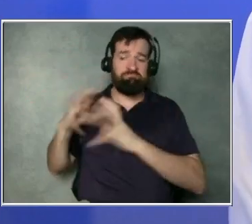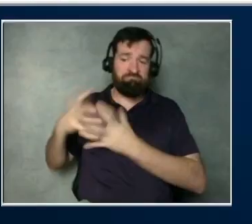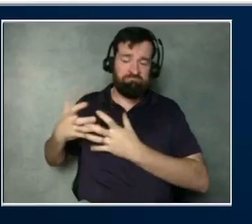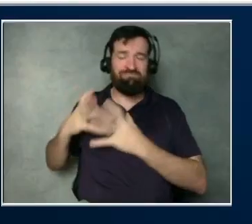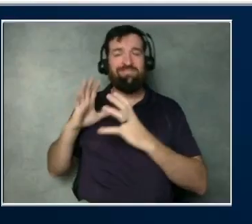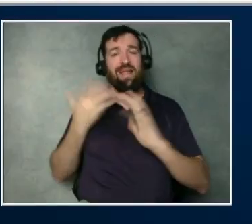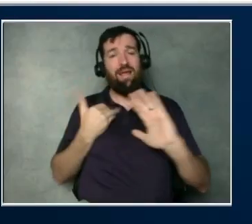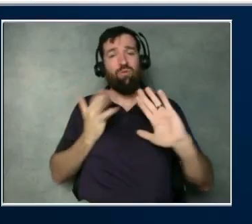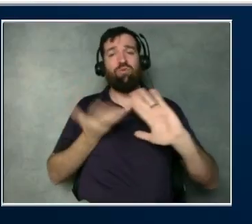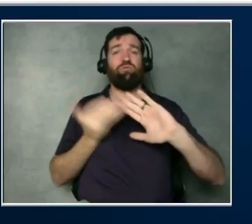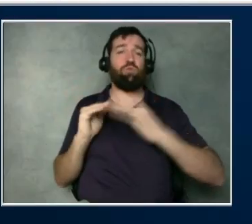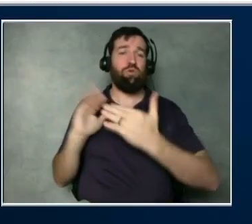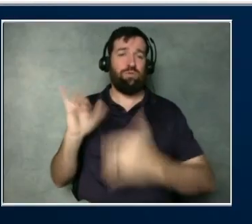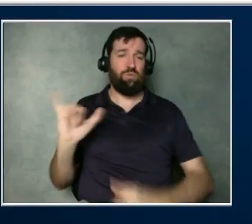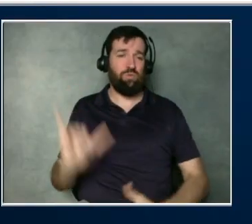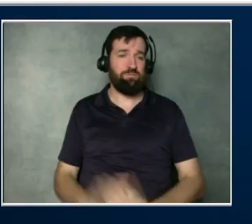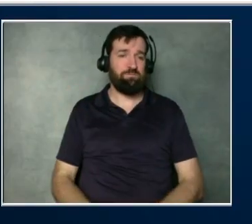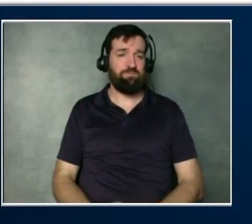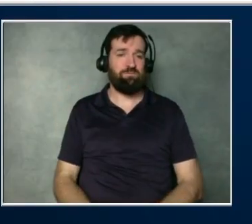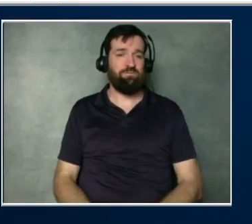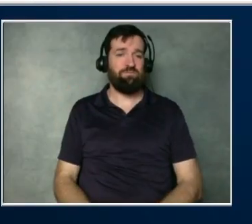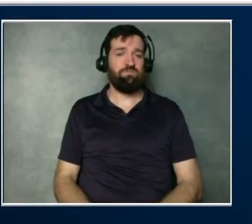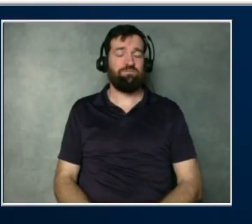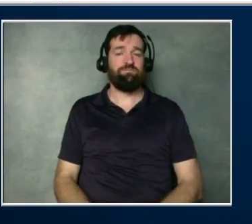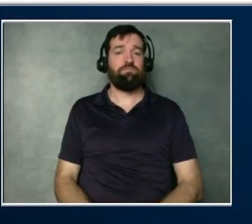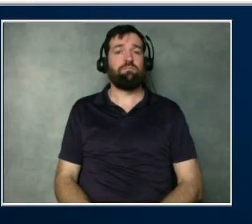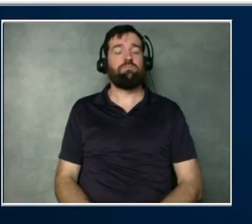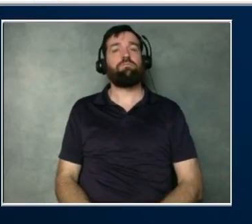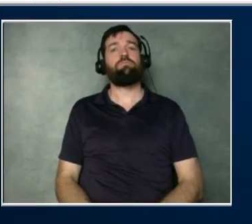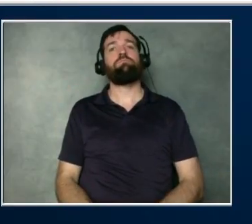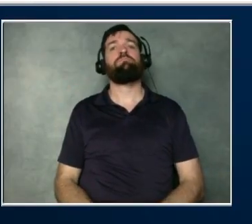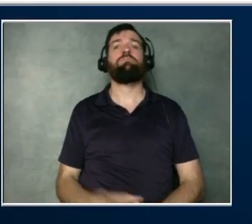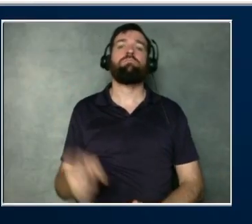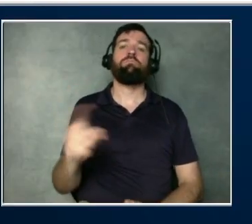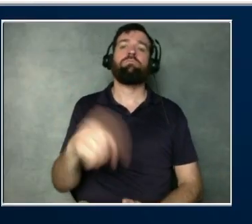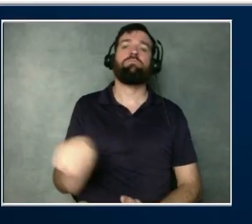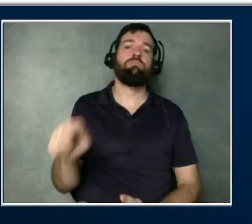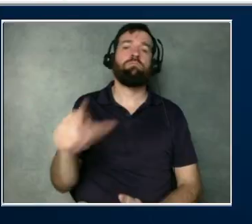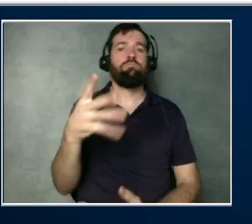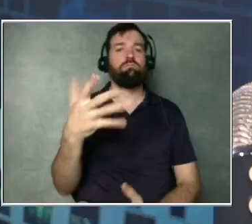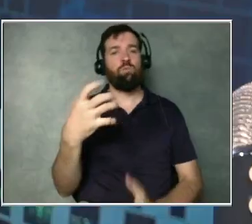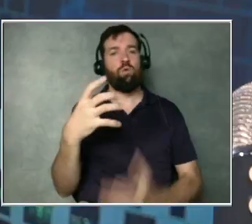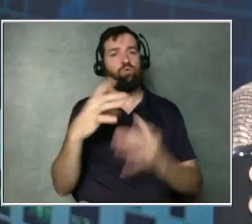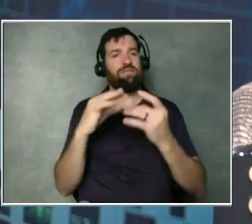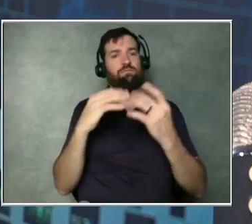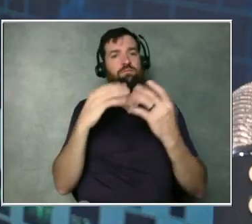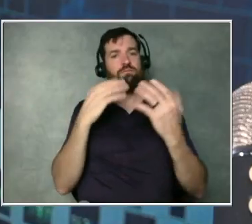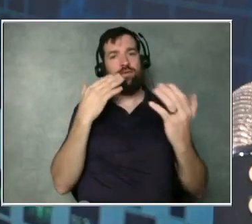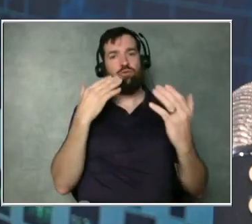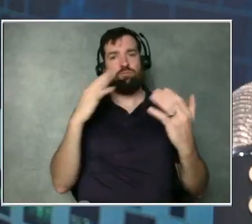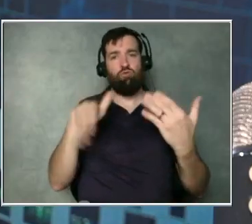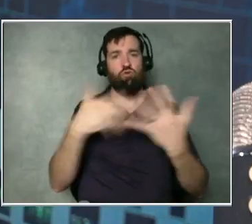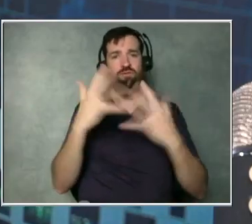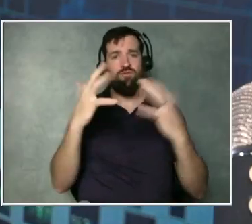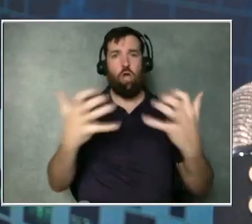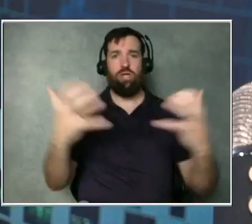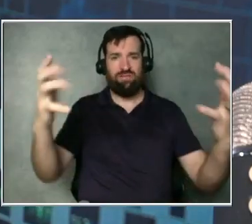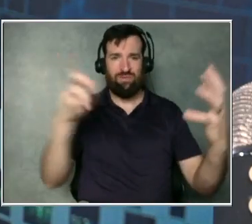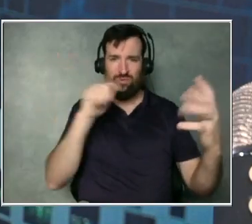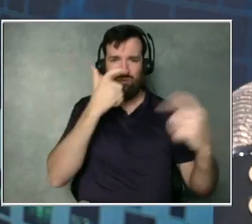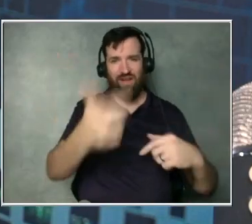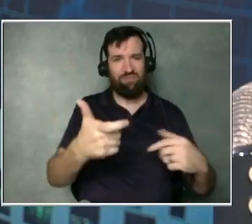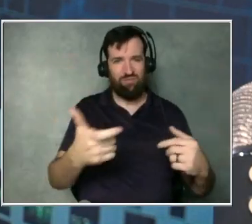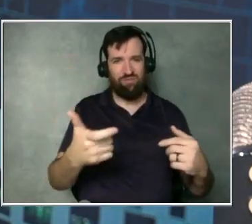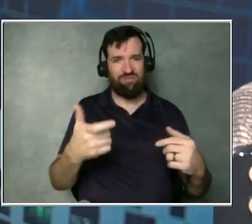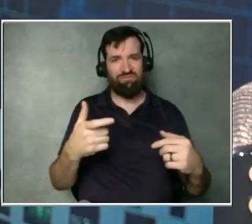well. To all of you, I want to say thank you to all of our audience and to all the people who have tuned in, because I think it does